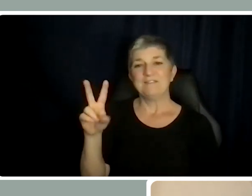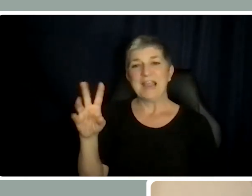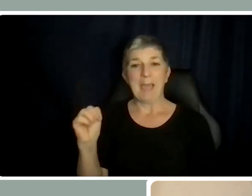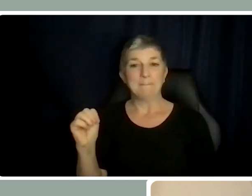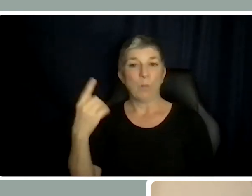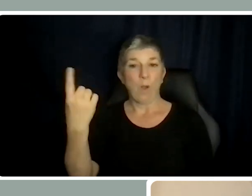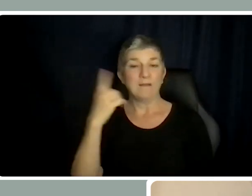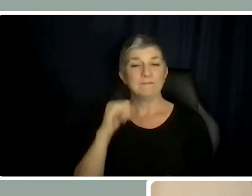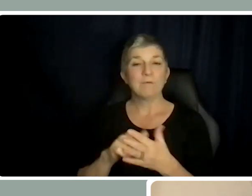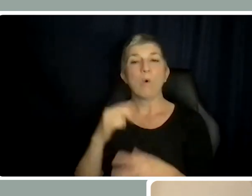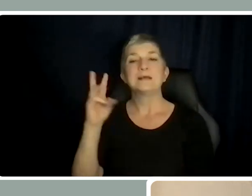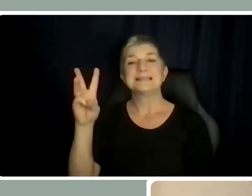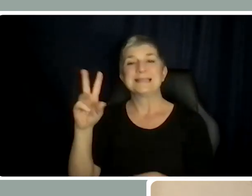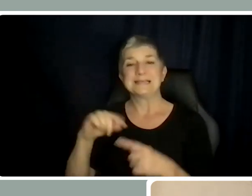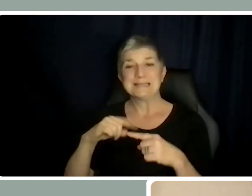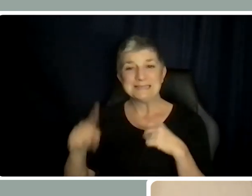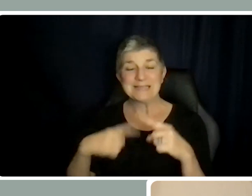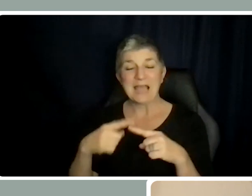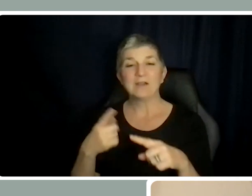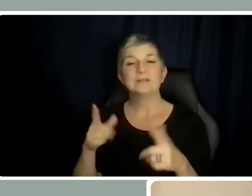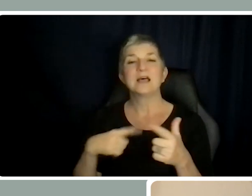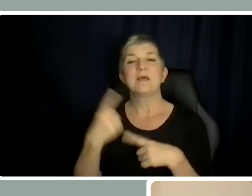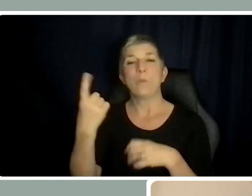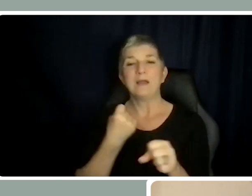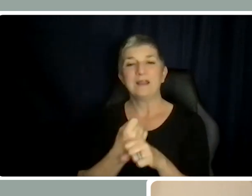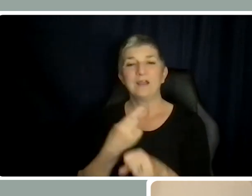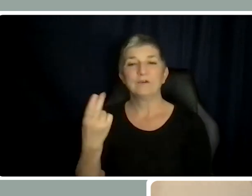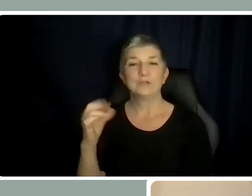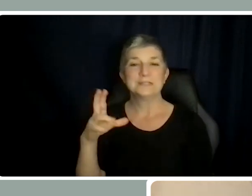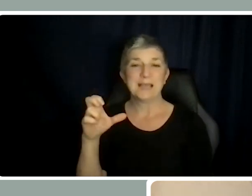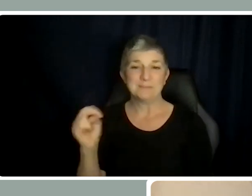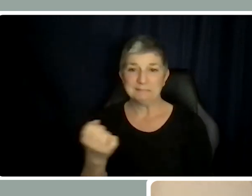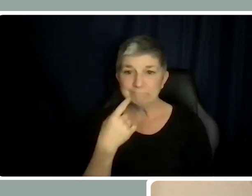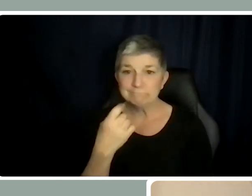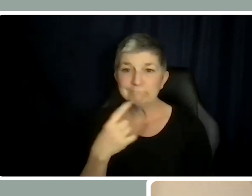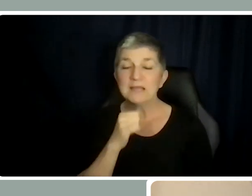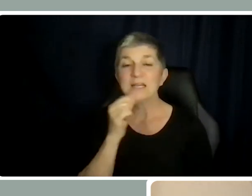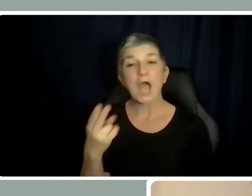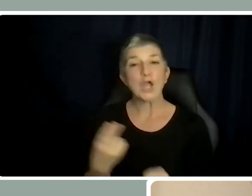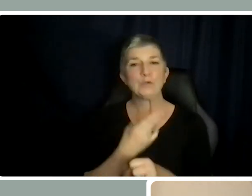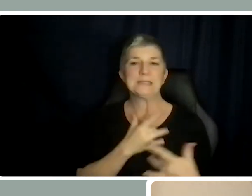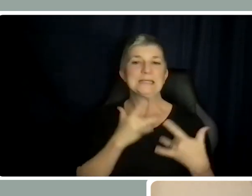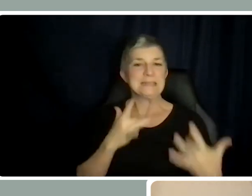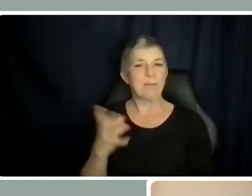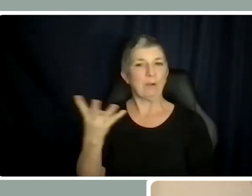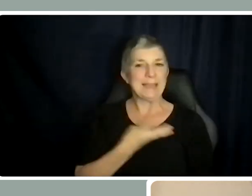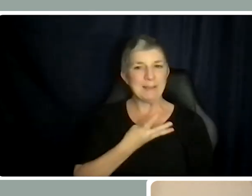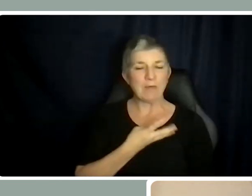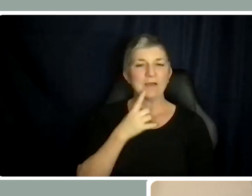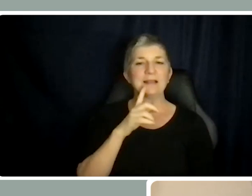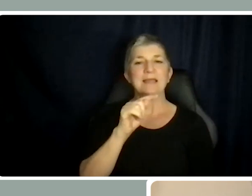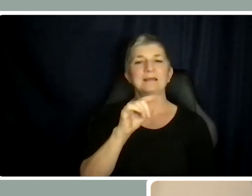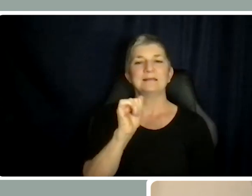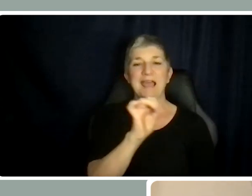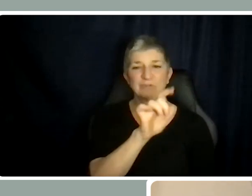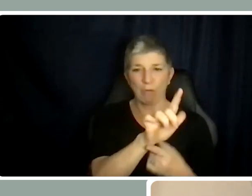6 cycles, followed by completing out a year of Herceptin. So again, sort of not using a typical chemotherapy like